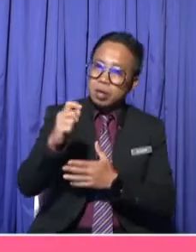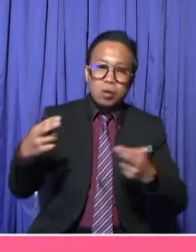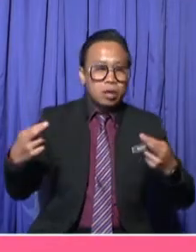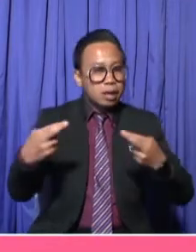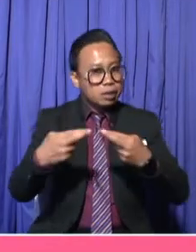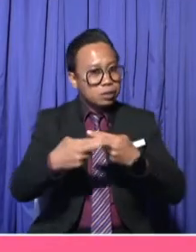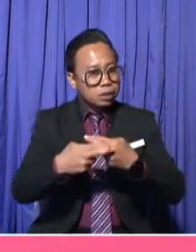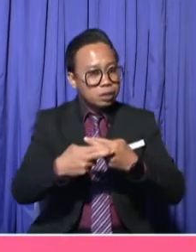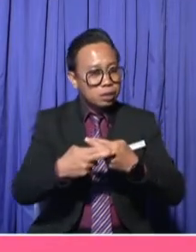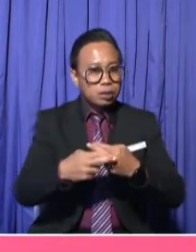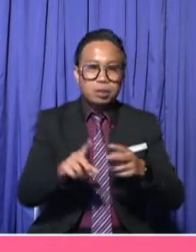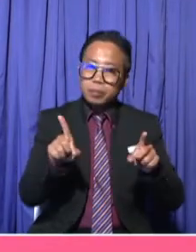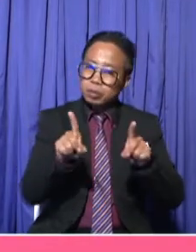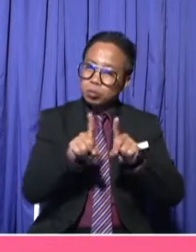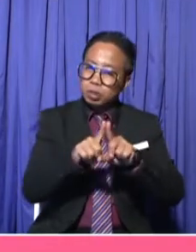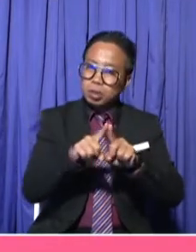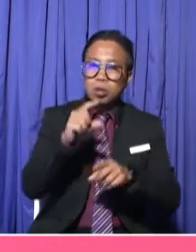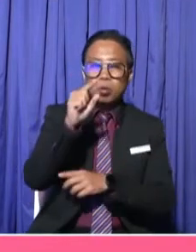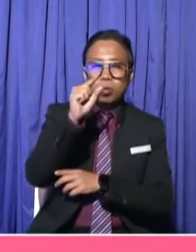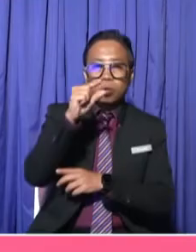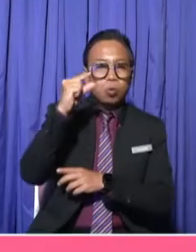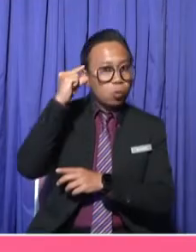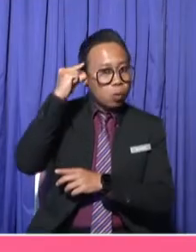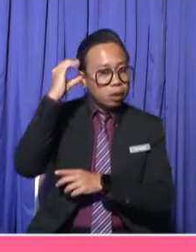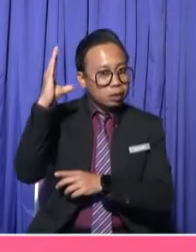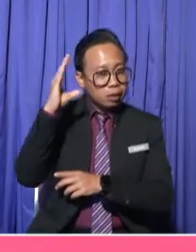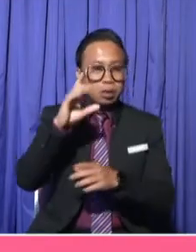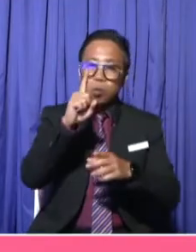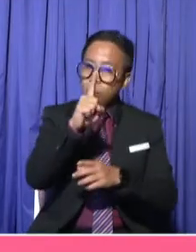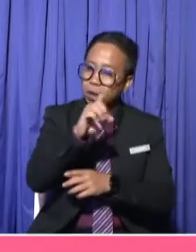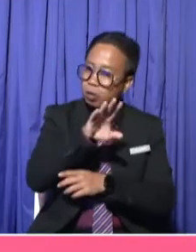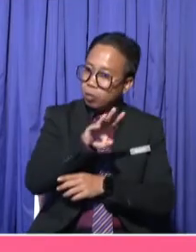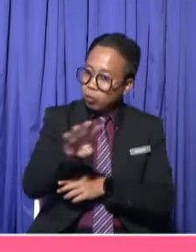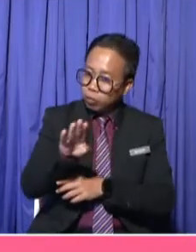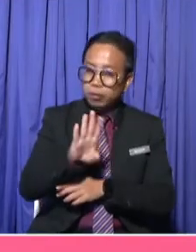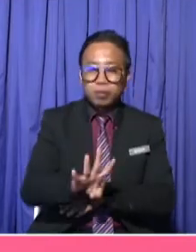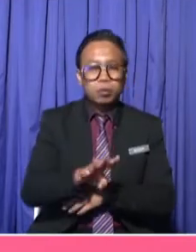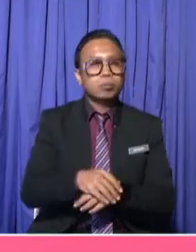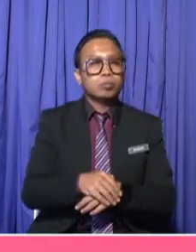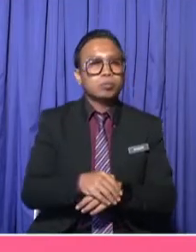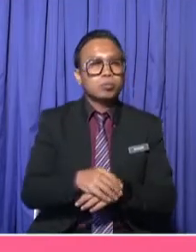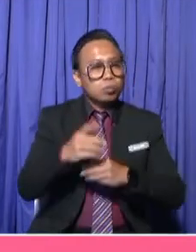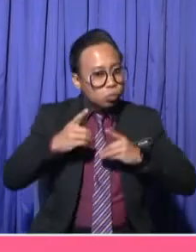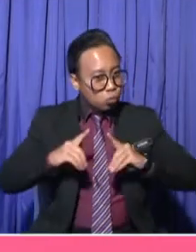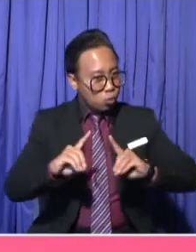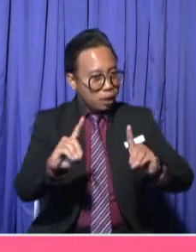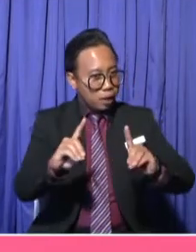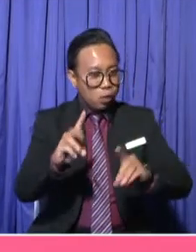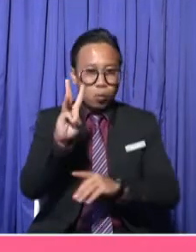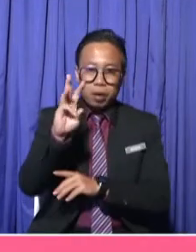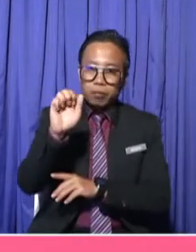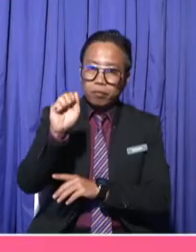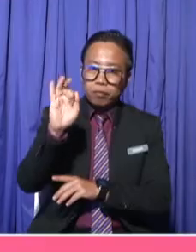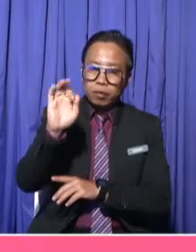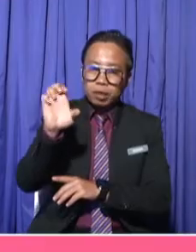relation between quarter and 1/4? During the waffle cutting